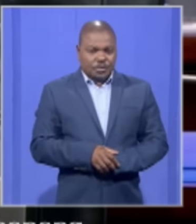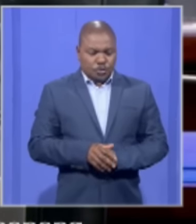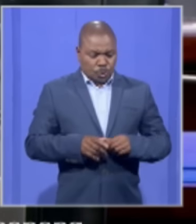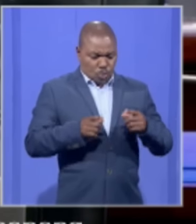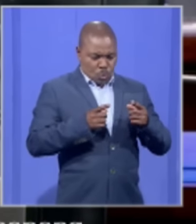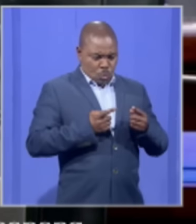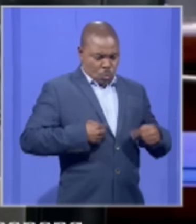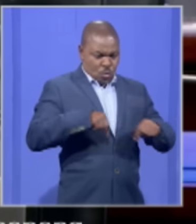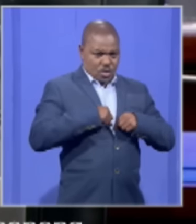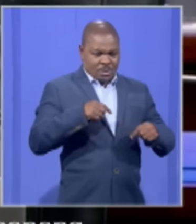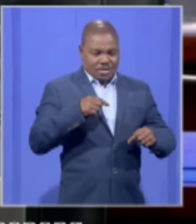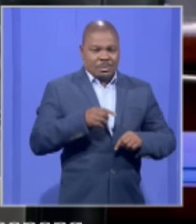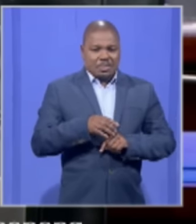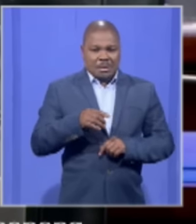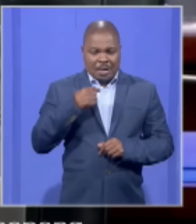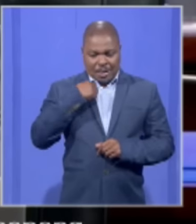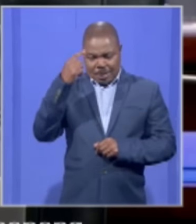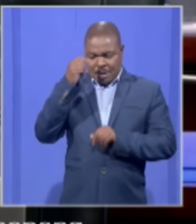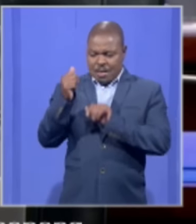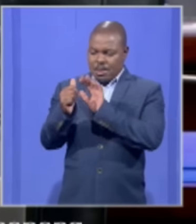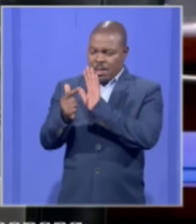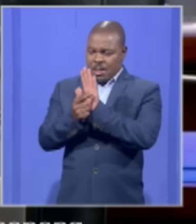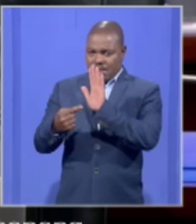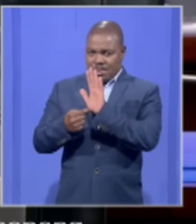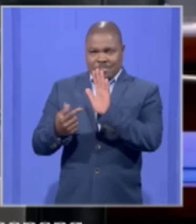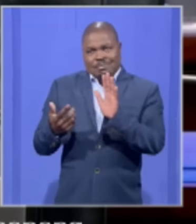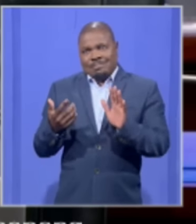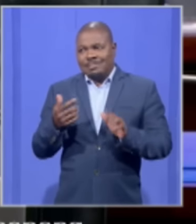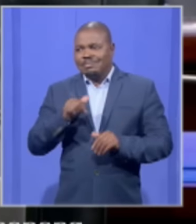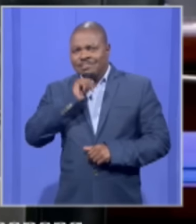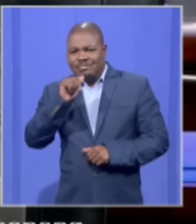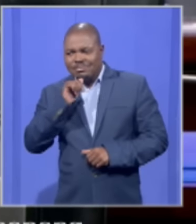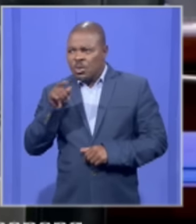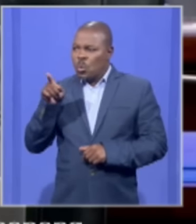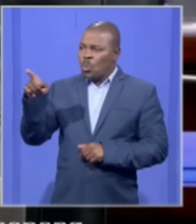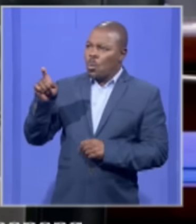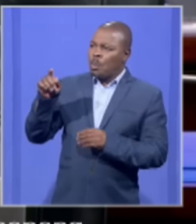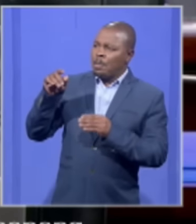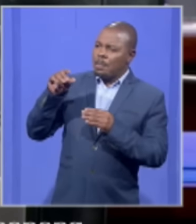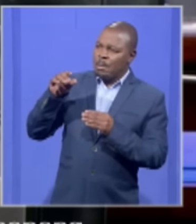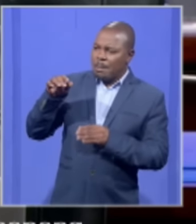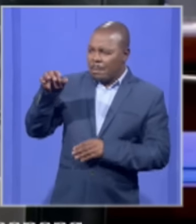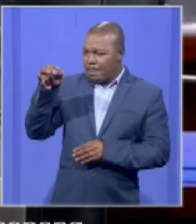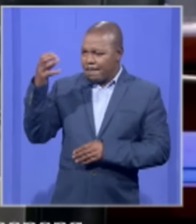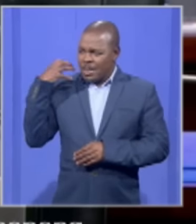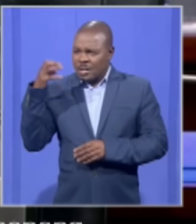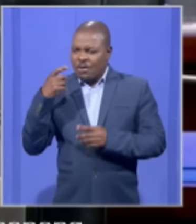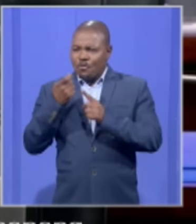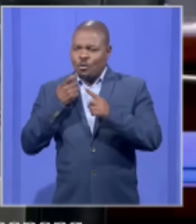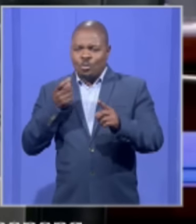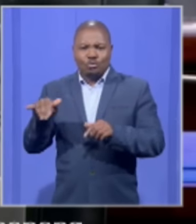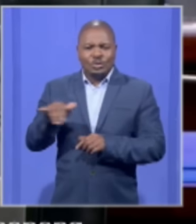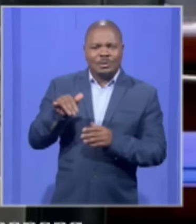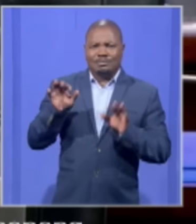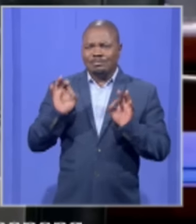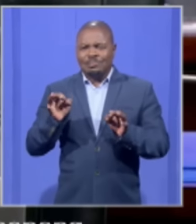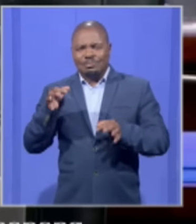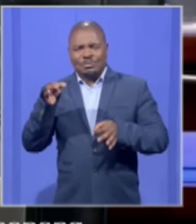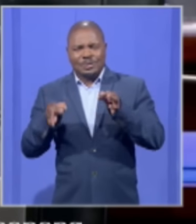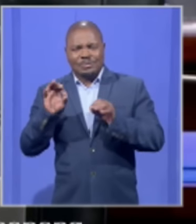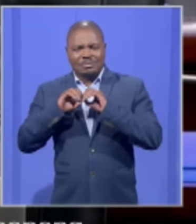don't think the legislature cared as to which political party the member belongs to. So to put a statement and say it